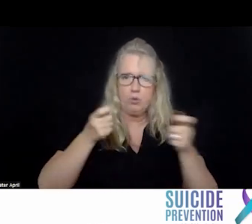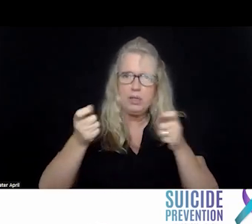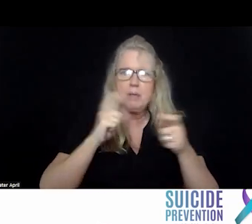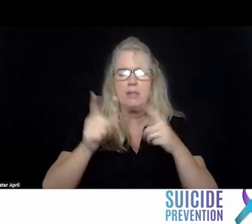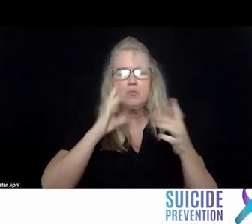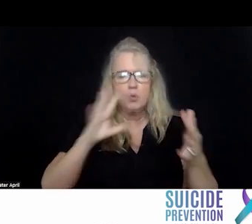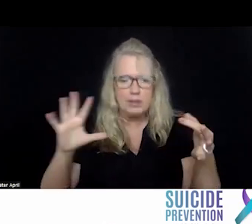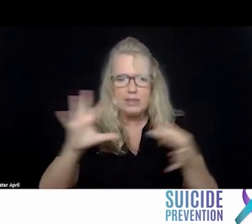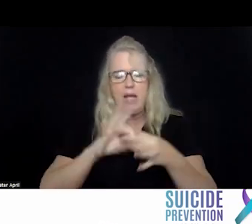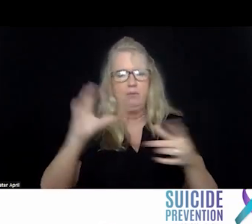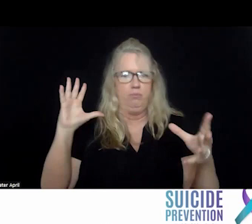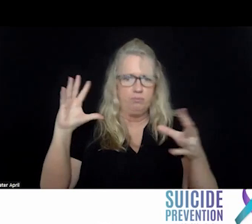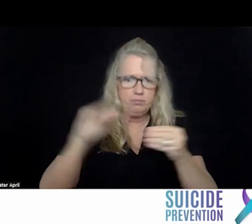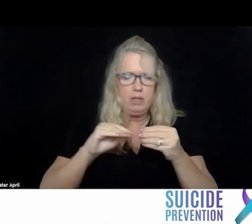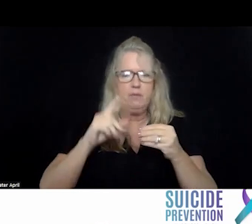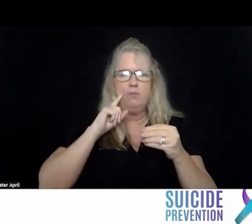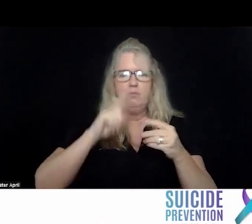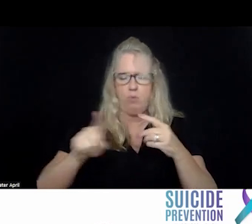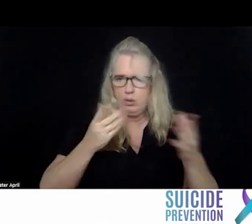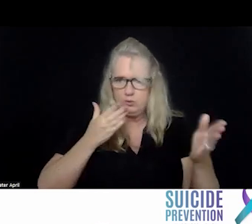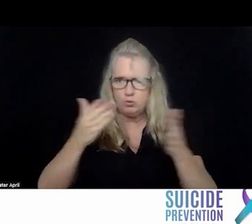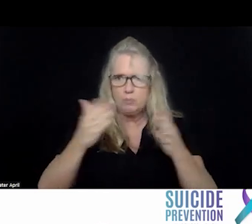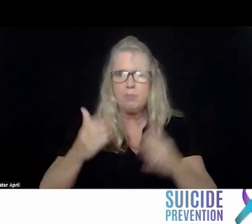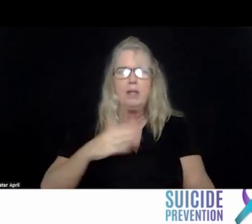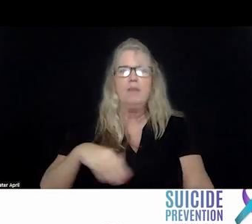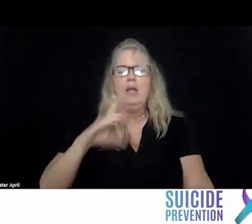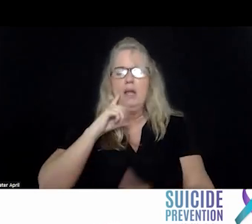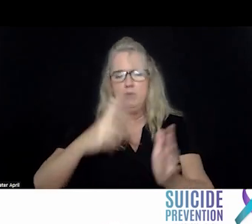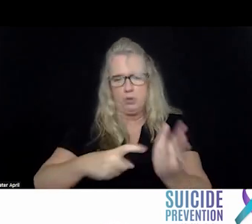back to a comprehensive package of services, 9 required